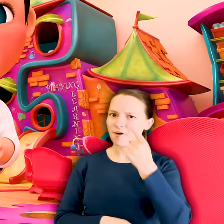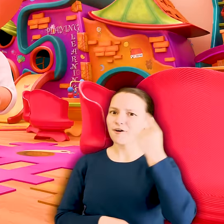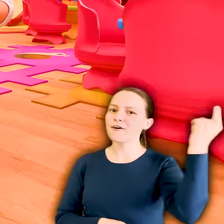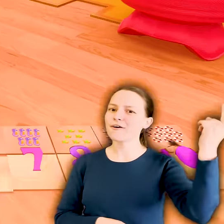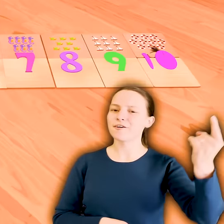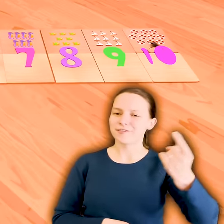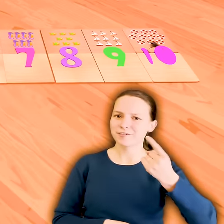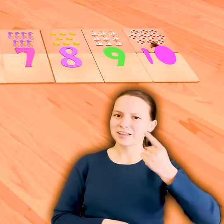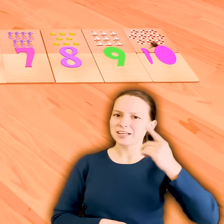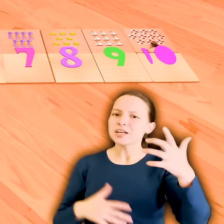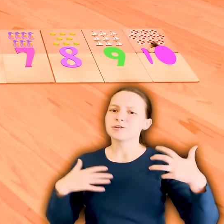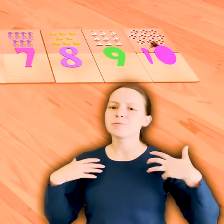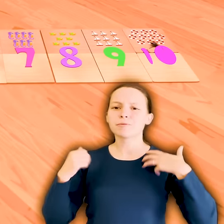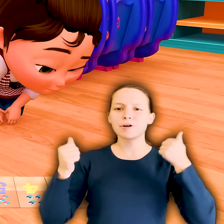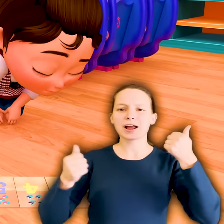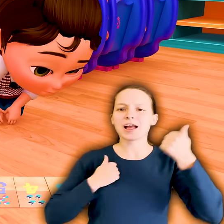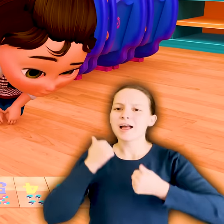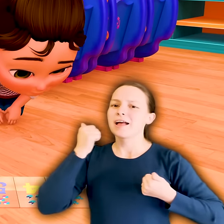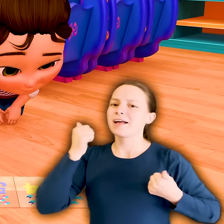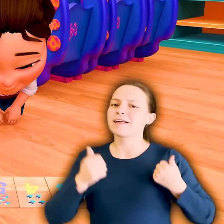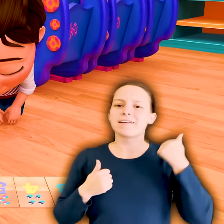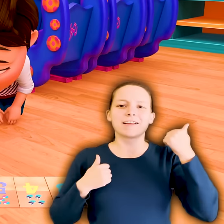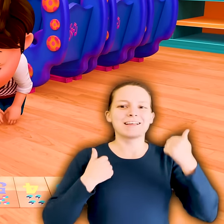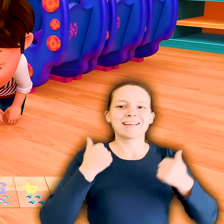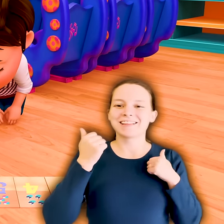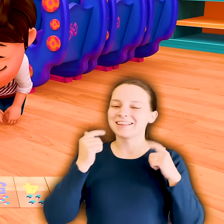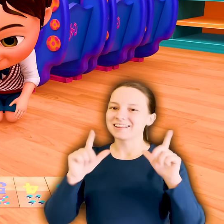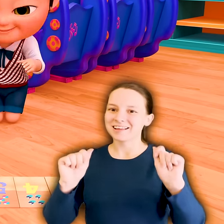always be so brave